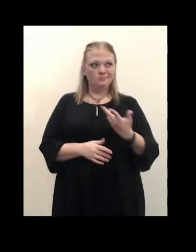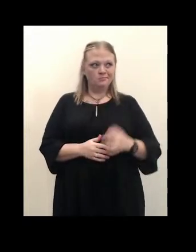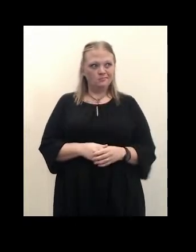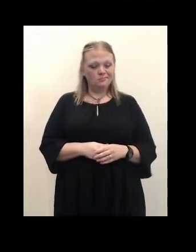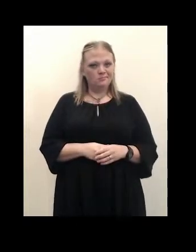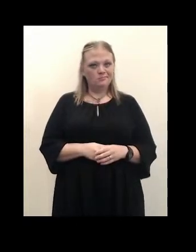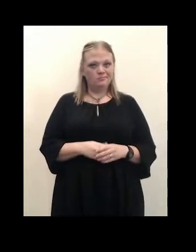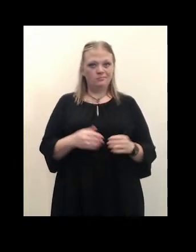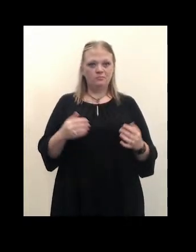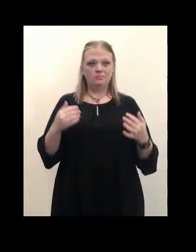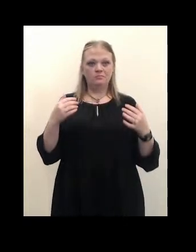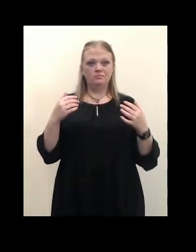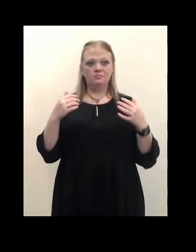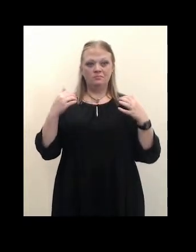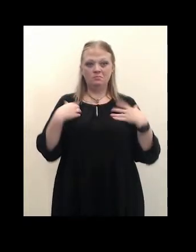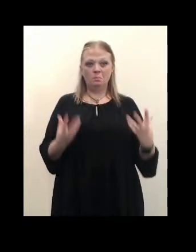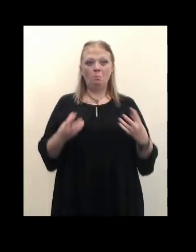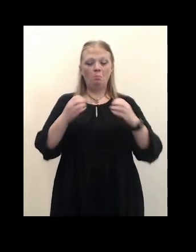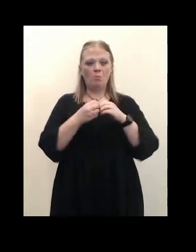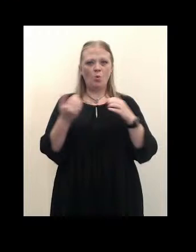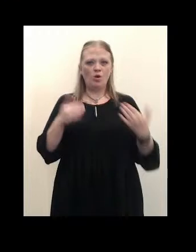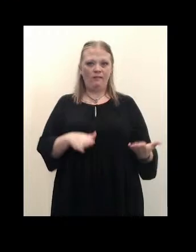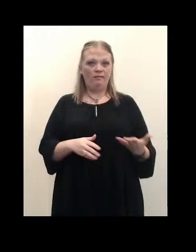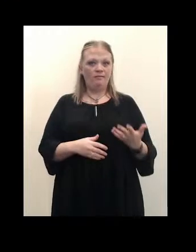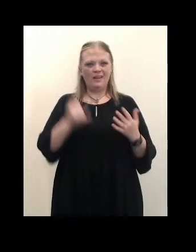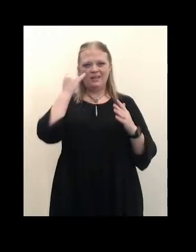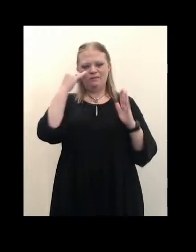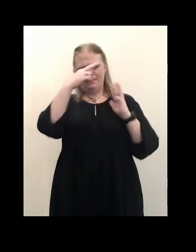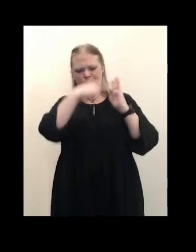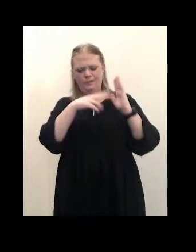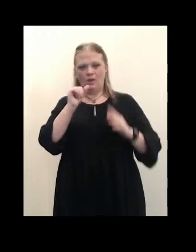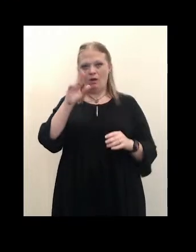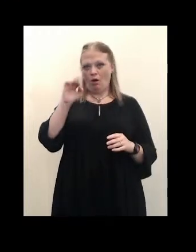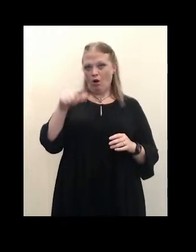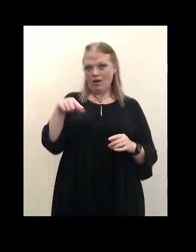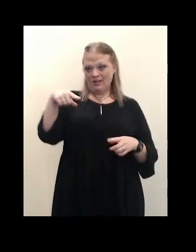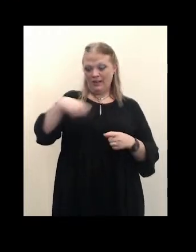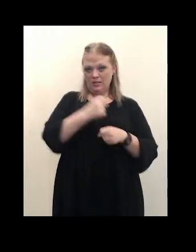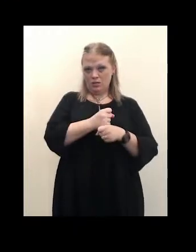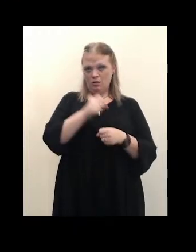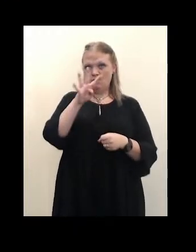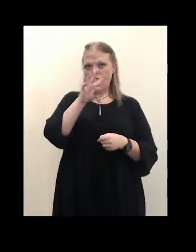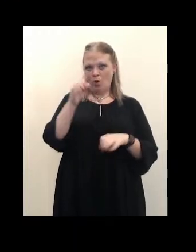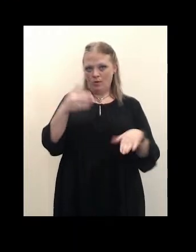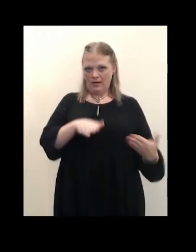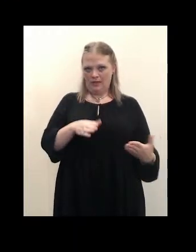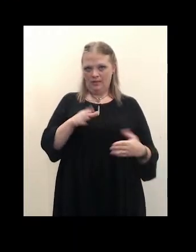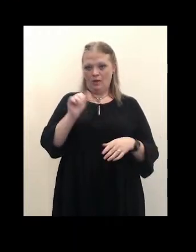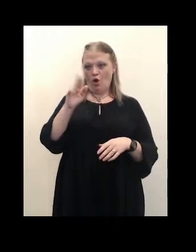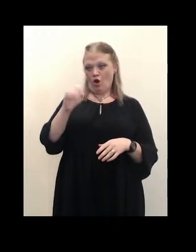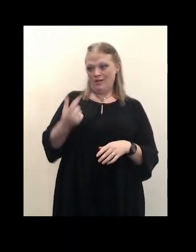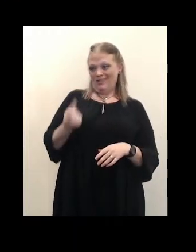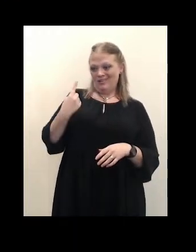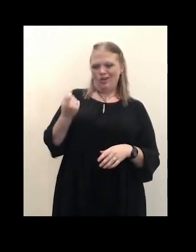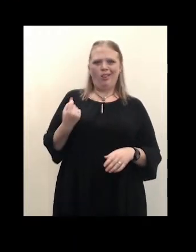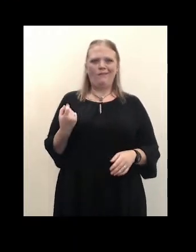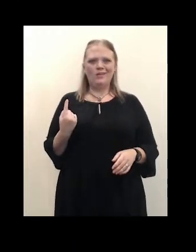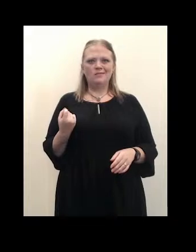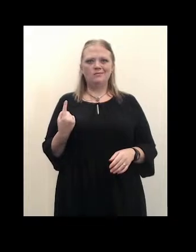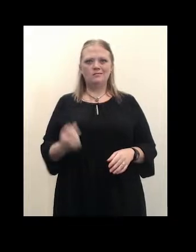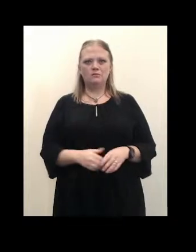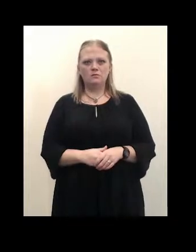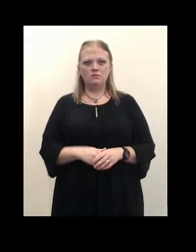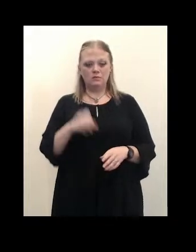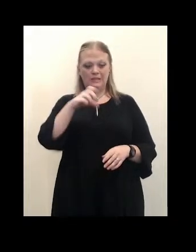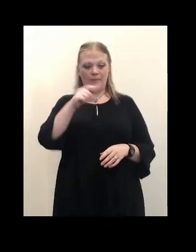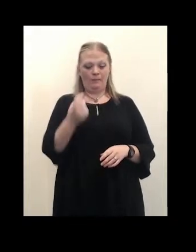more deaths. If you look at August of this year, 41 deaths. August of last year, 11. September of